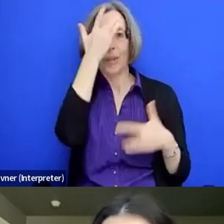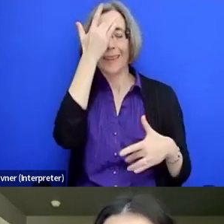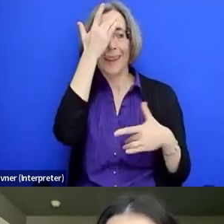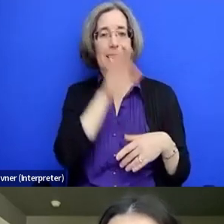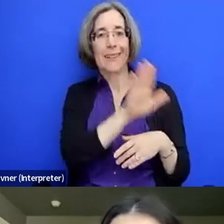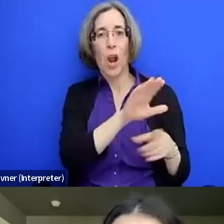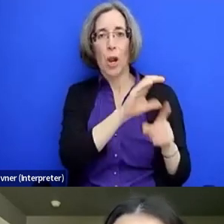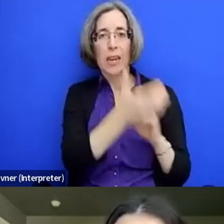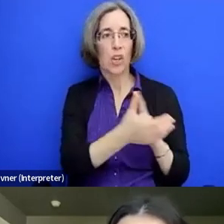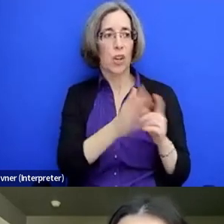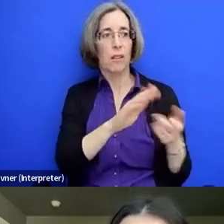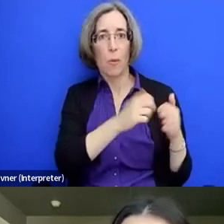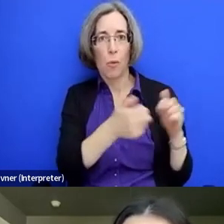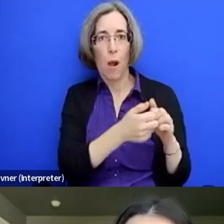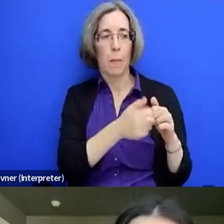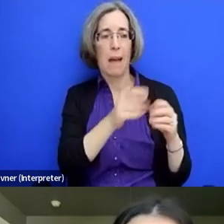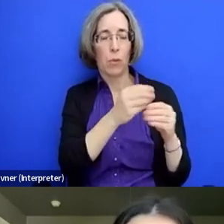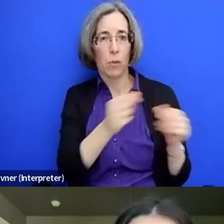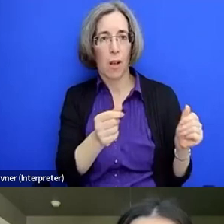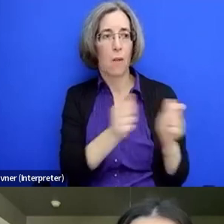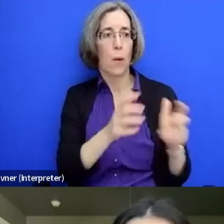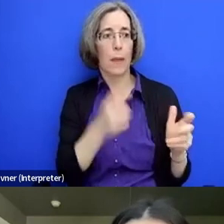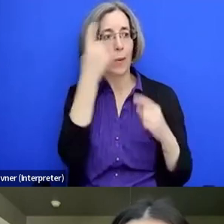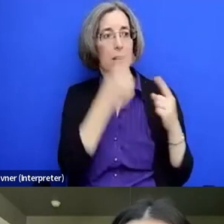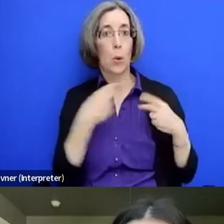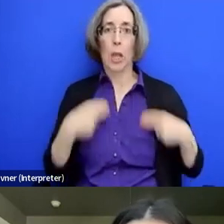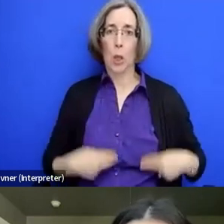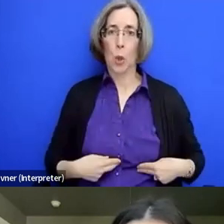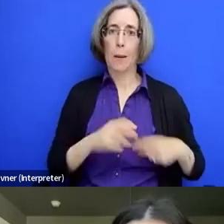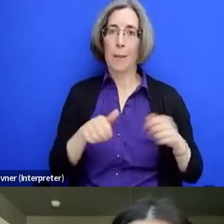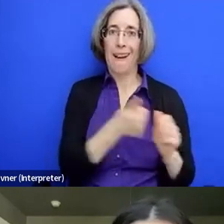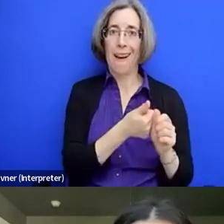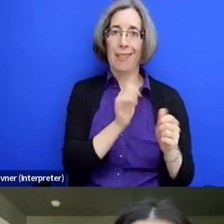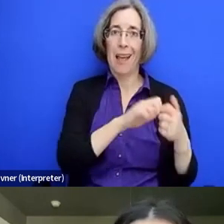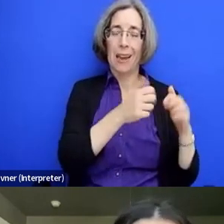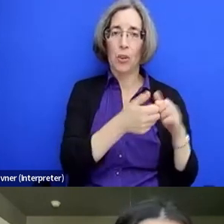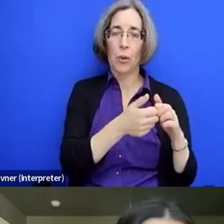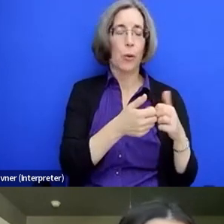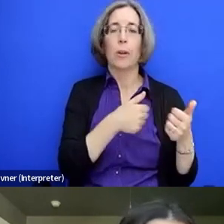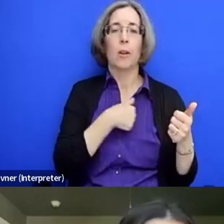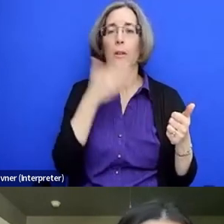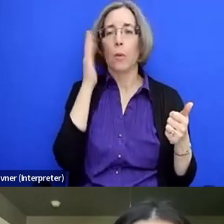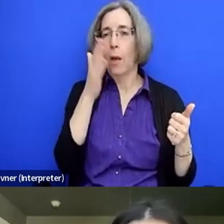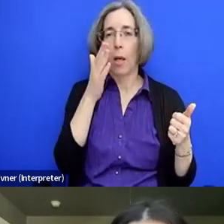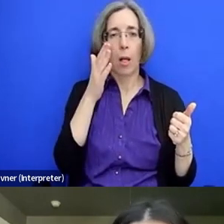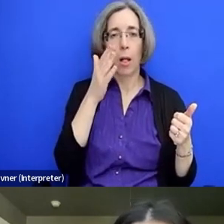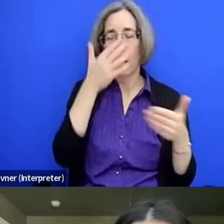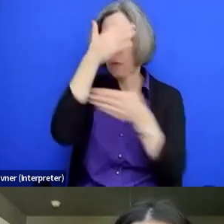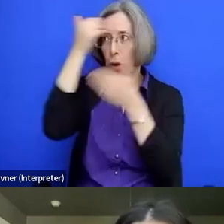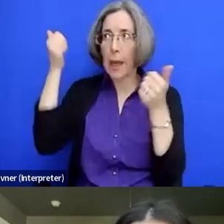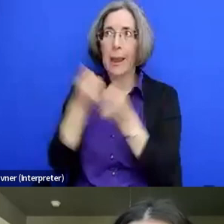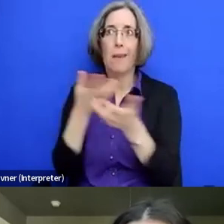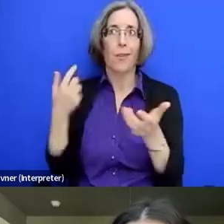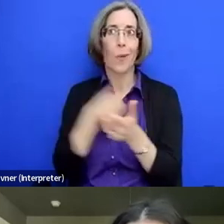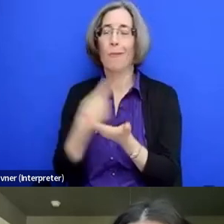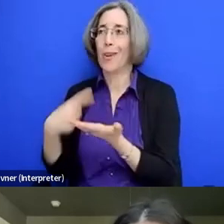solving, you're more prone to lose track of all the stuff that we've been listening to and thinking about and talking about